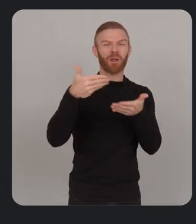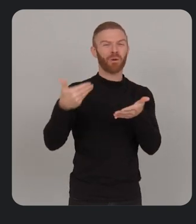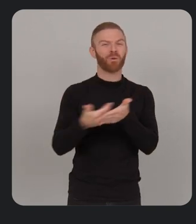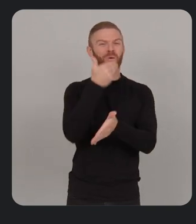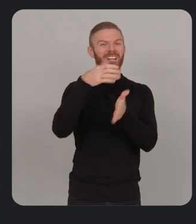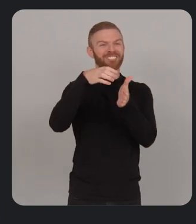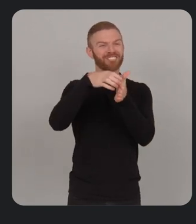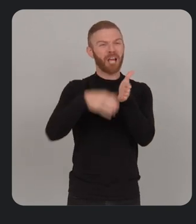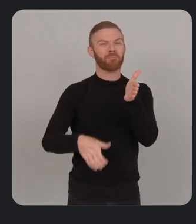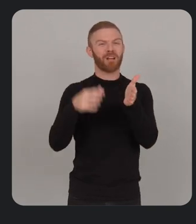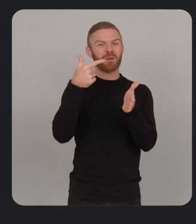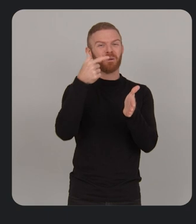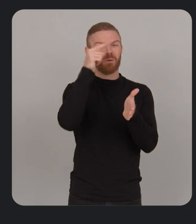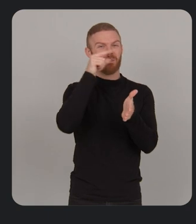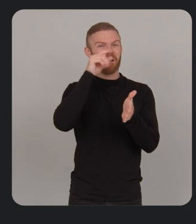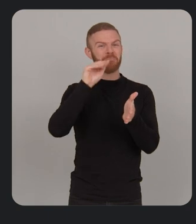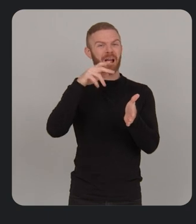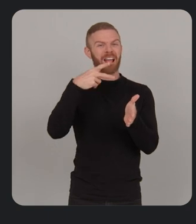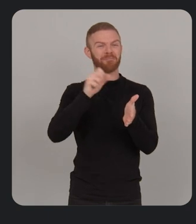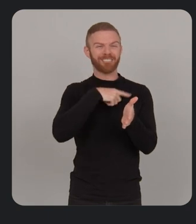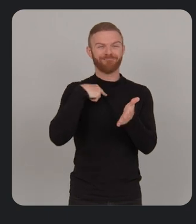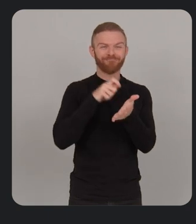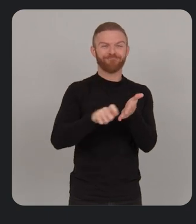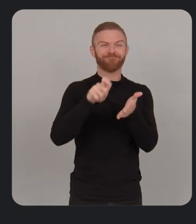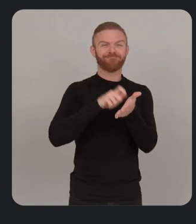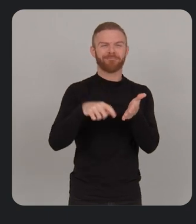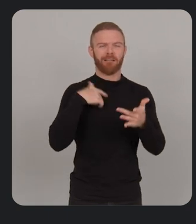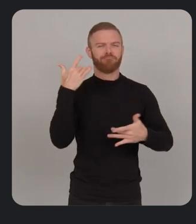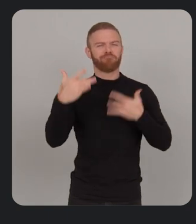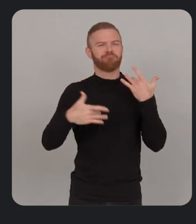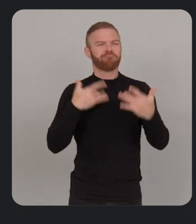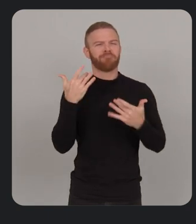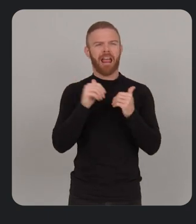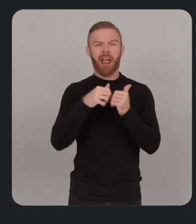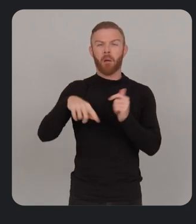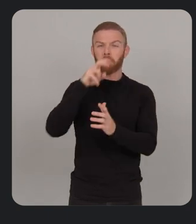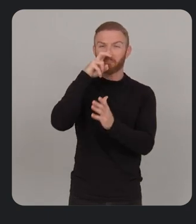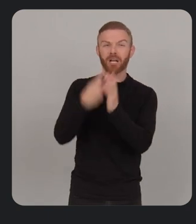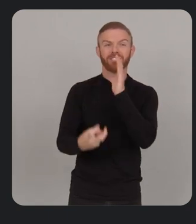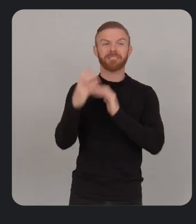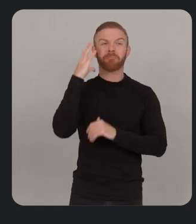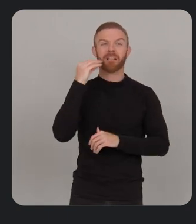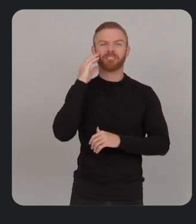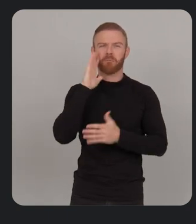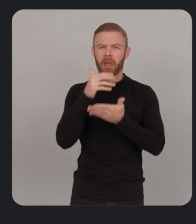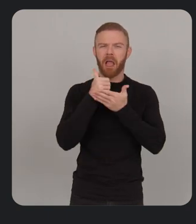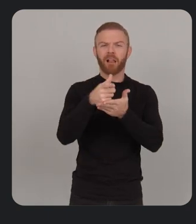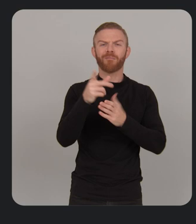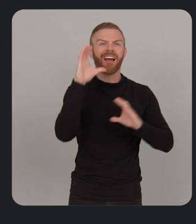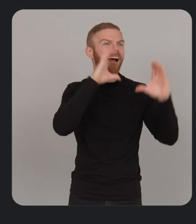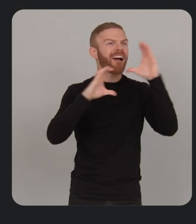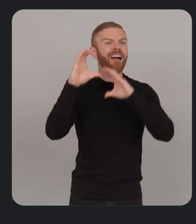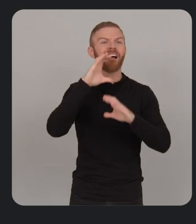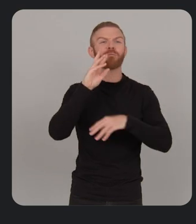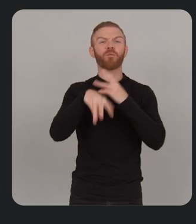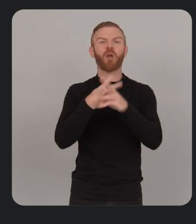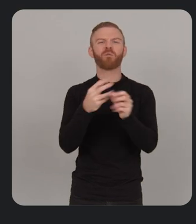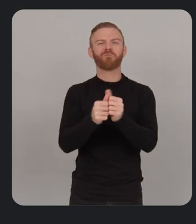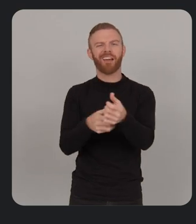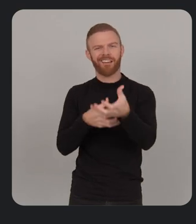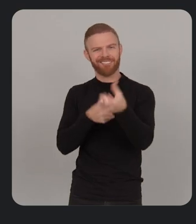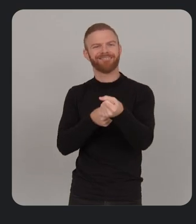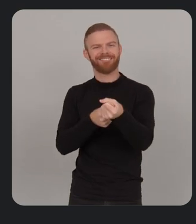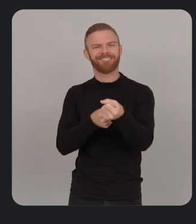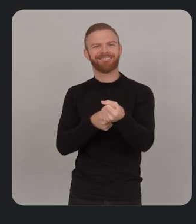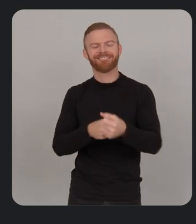As we write the next chapter for Google Maps, we're excited about how these immersive experiences can help you explore the world with